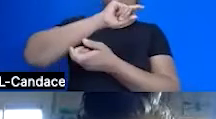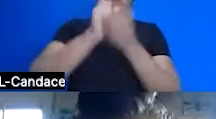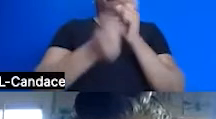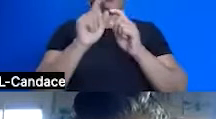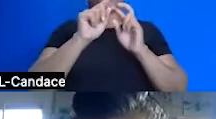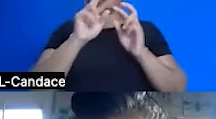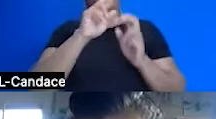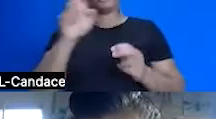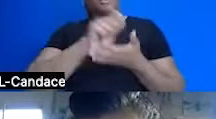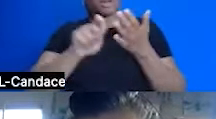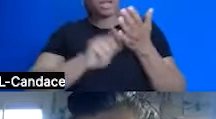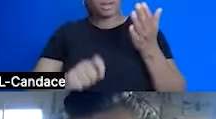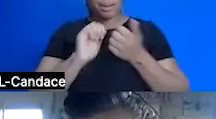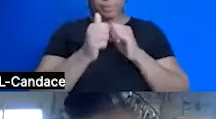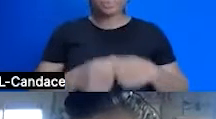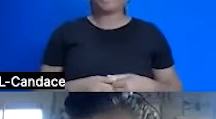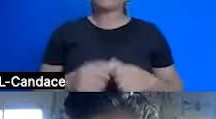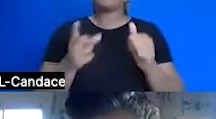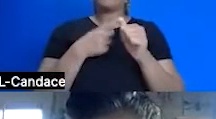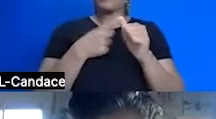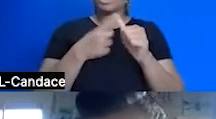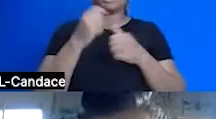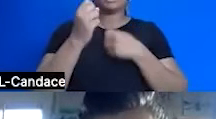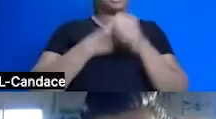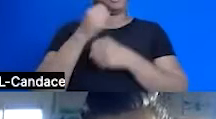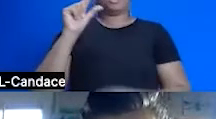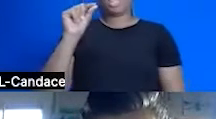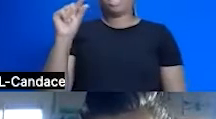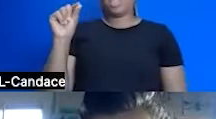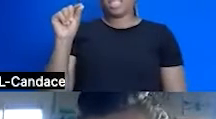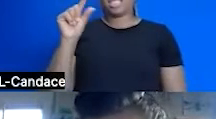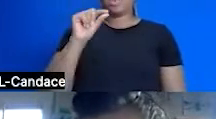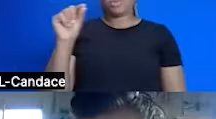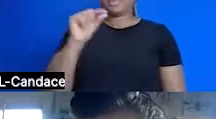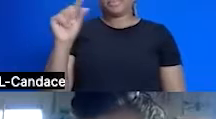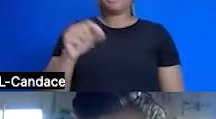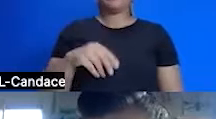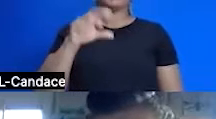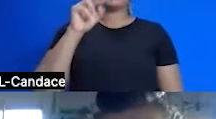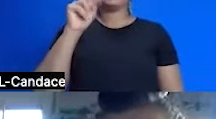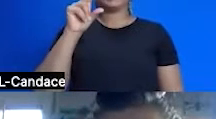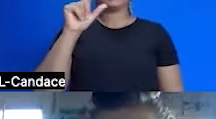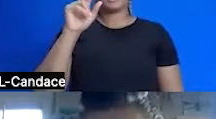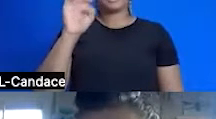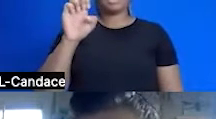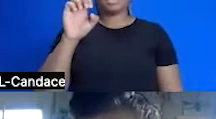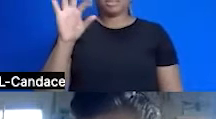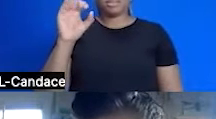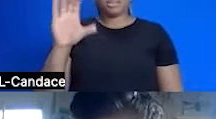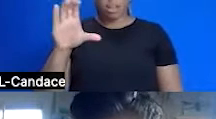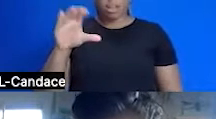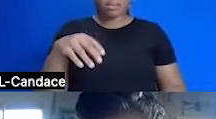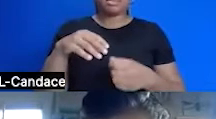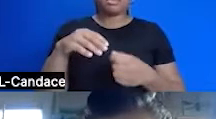it? So initially in 2020, the Sundance Documentary Fund, we shifted our